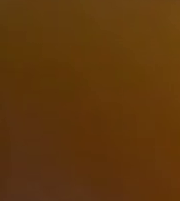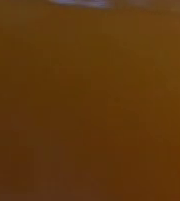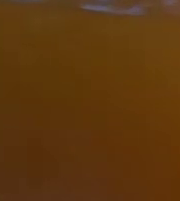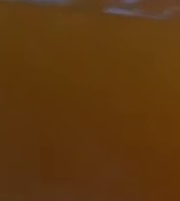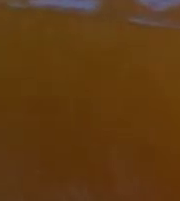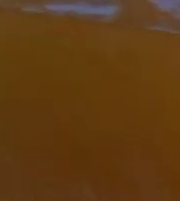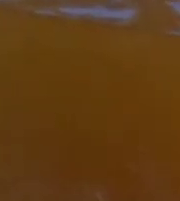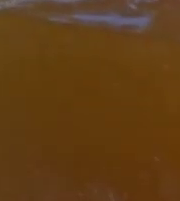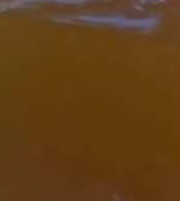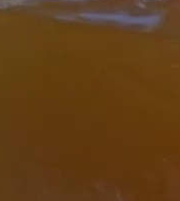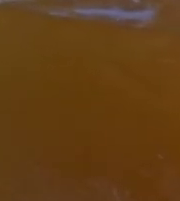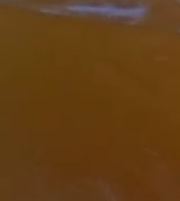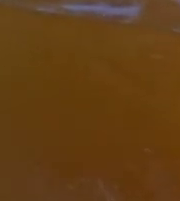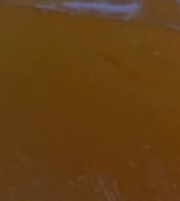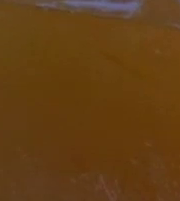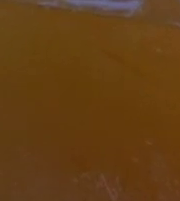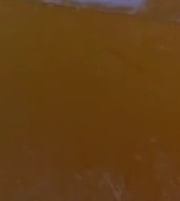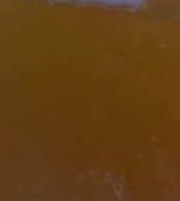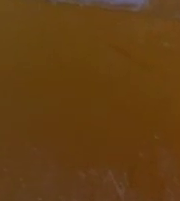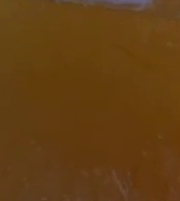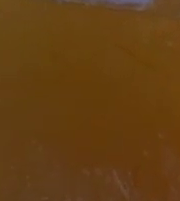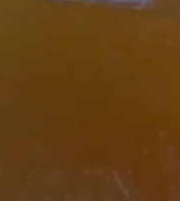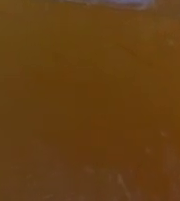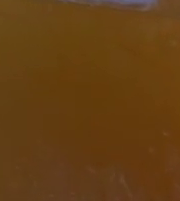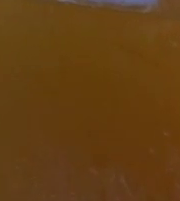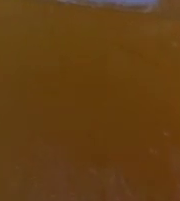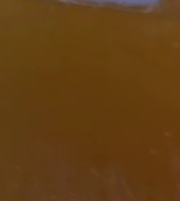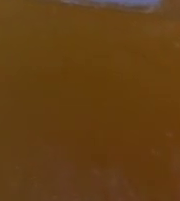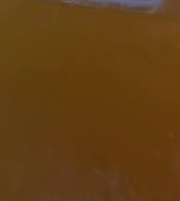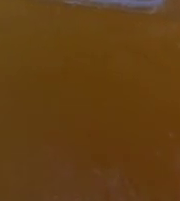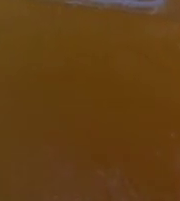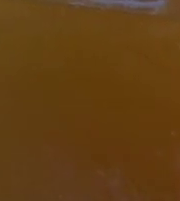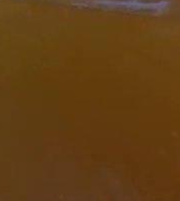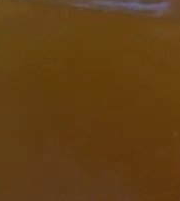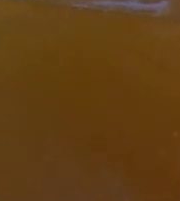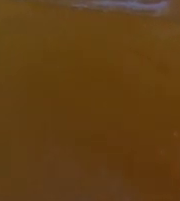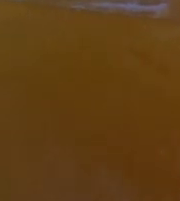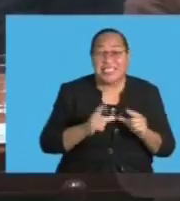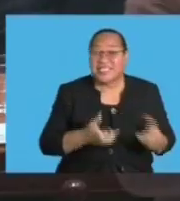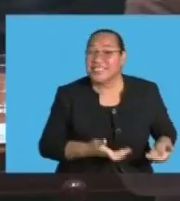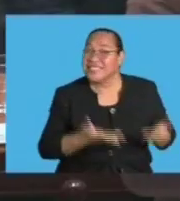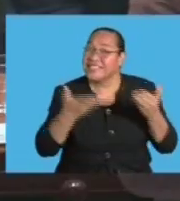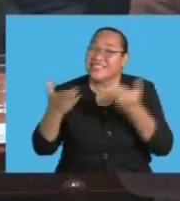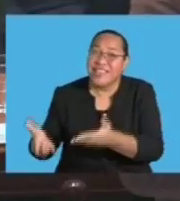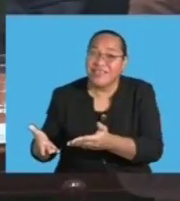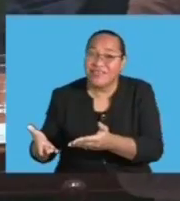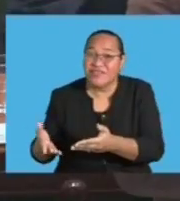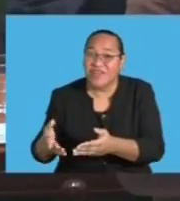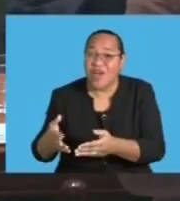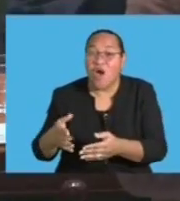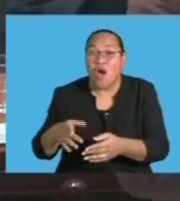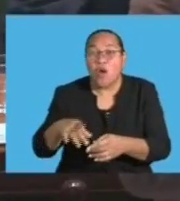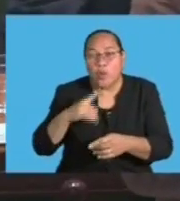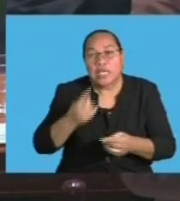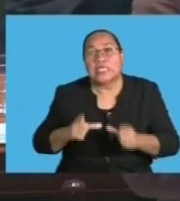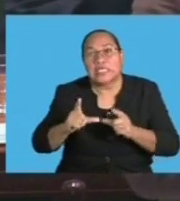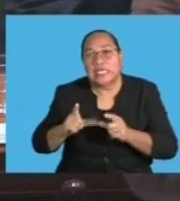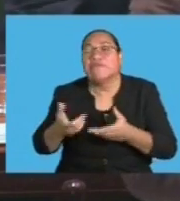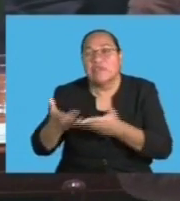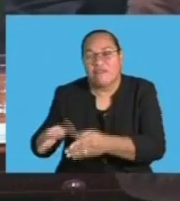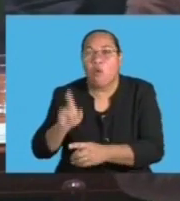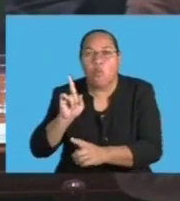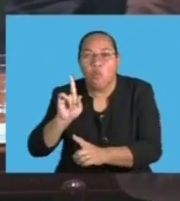juice vendors were allegedly selling drugs and cigarettes. Licenses are given or stalls are given, it is given for a